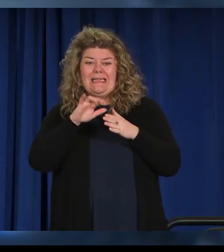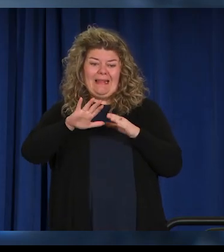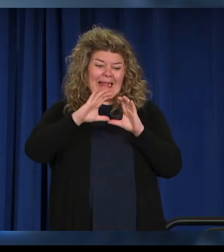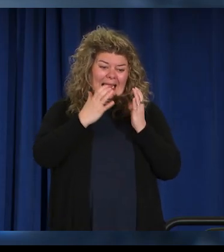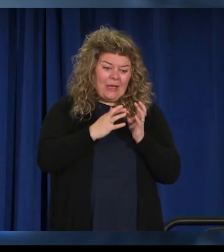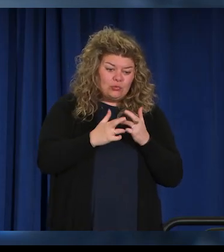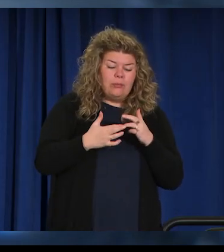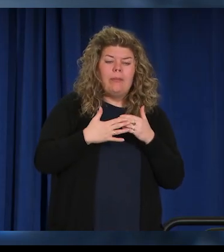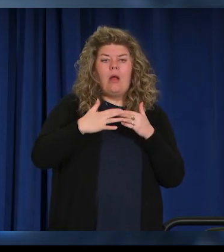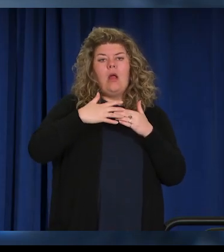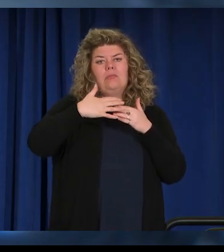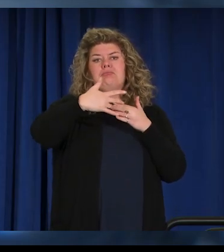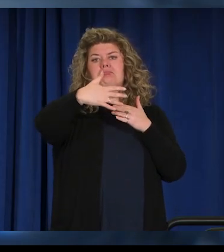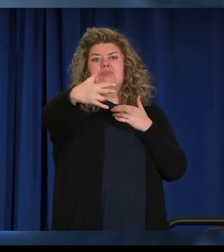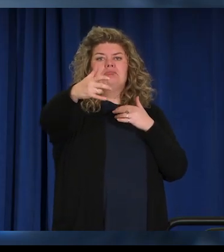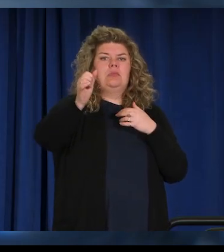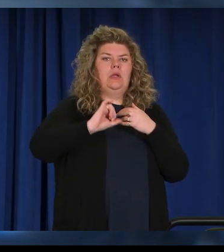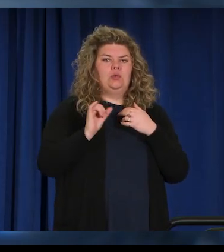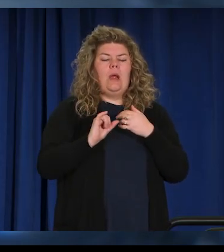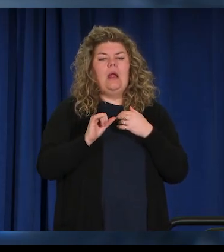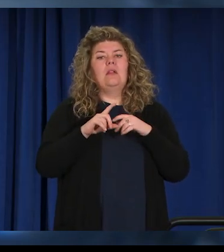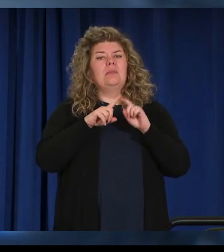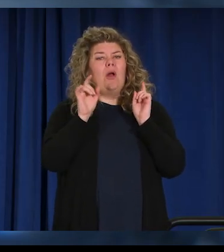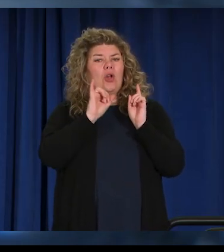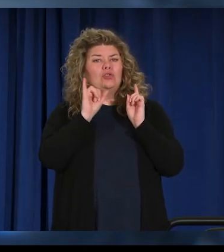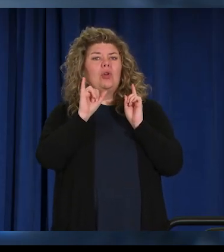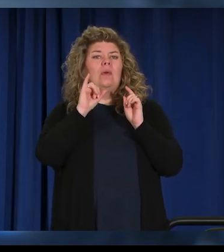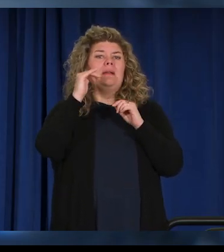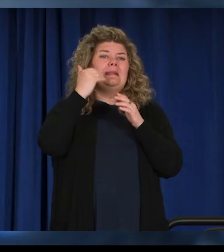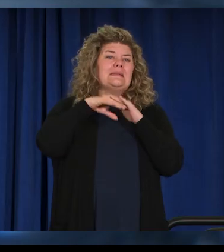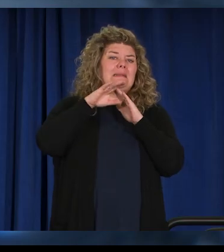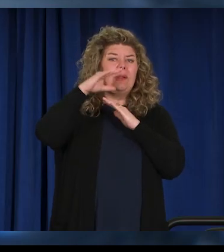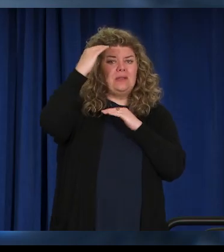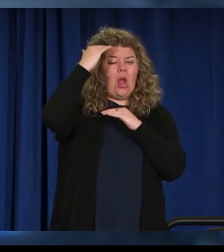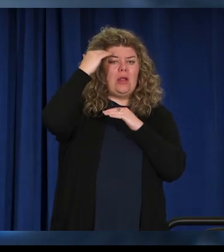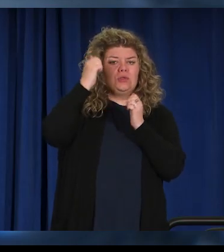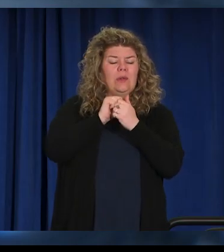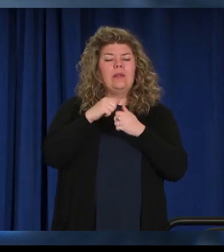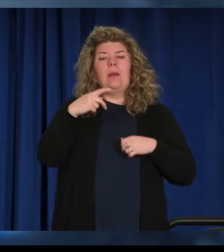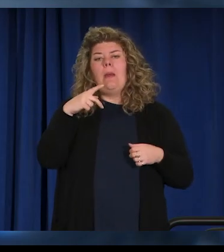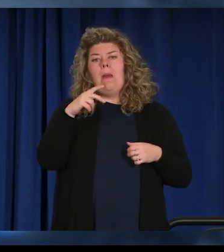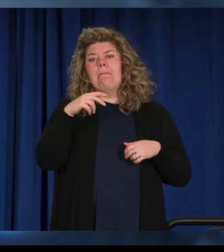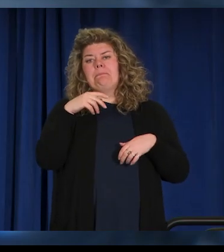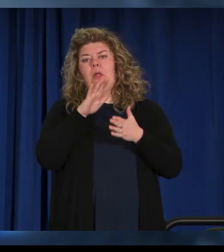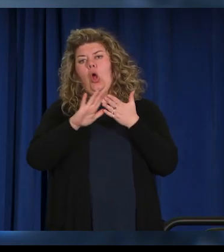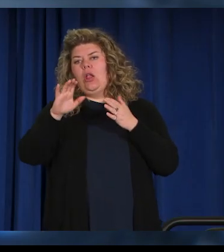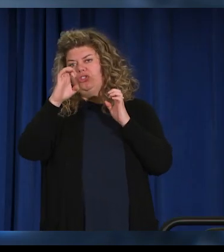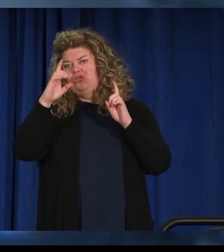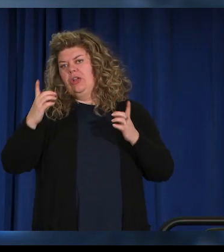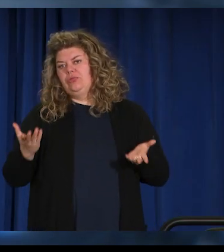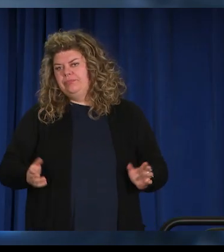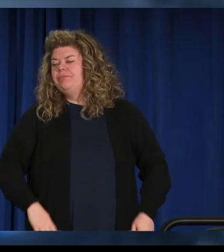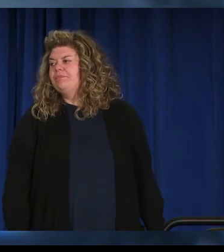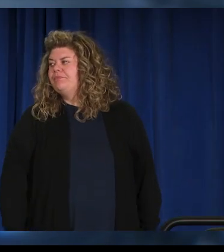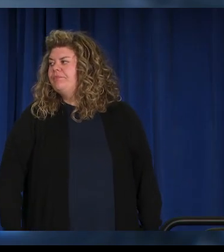beyond, as well as increasing accessibility knowledge within post-secondary education.